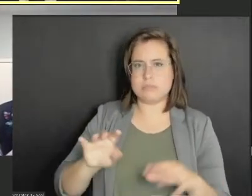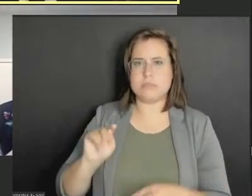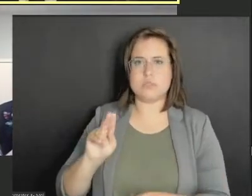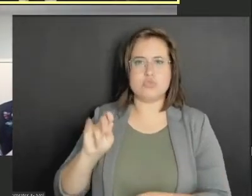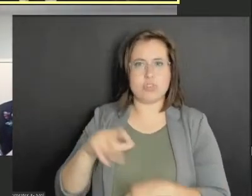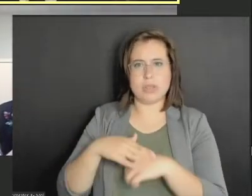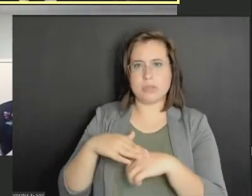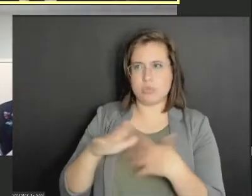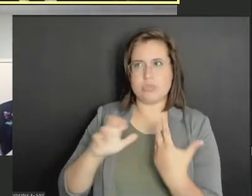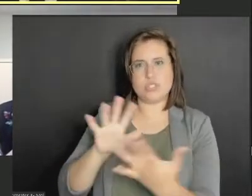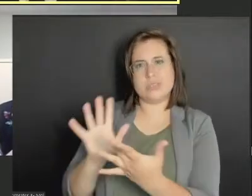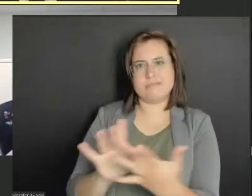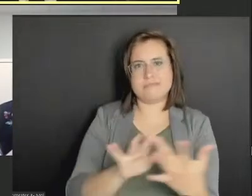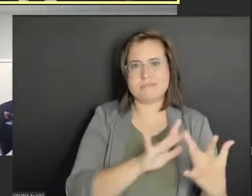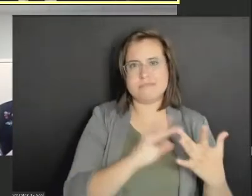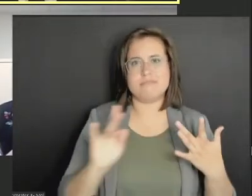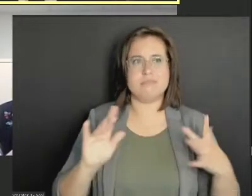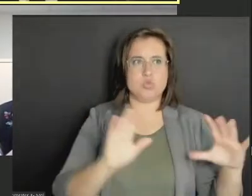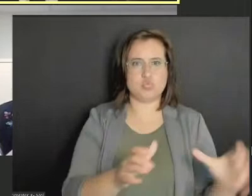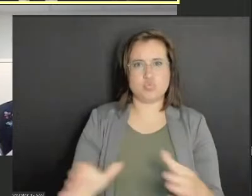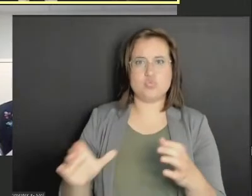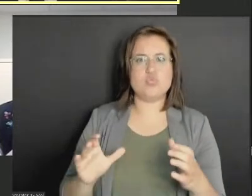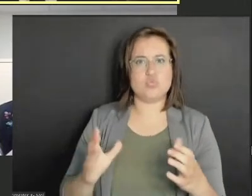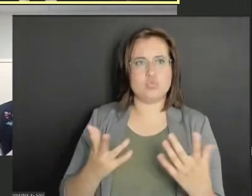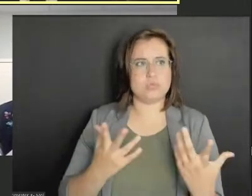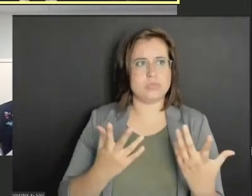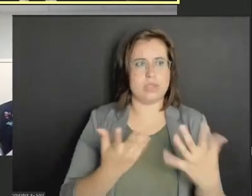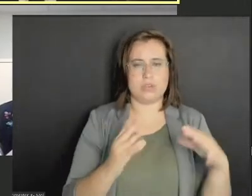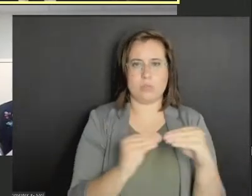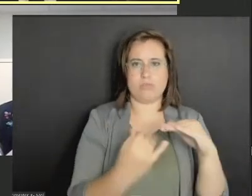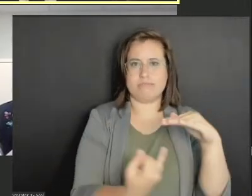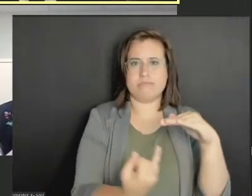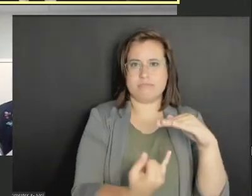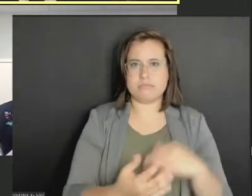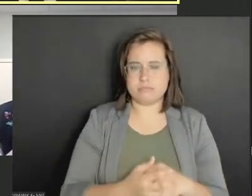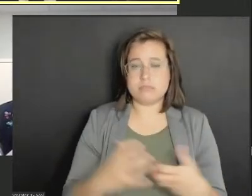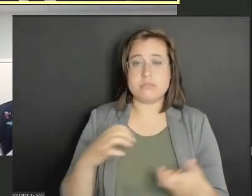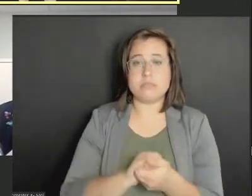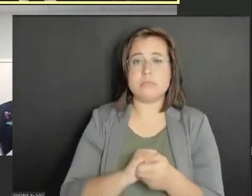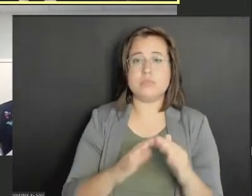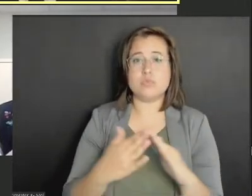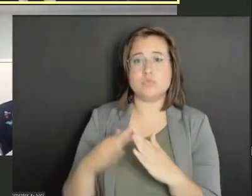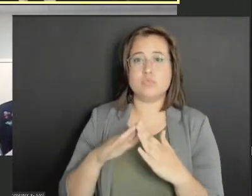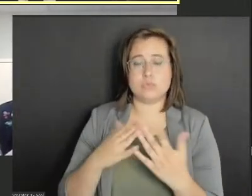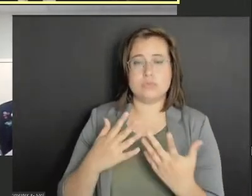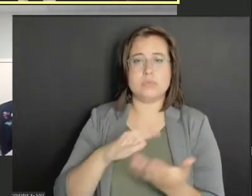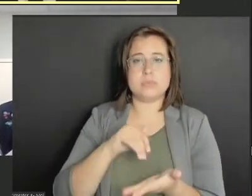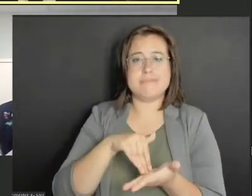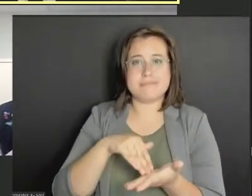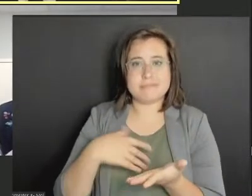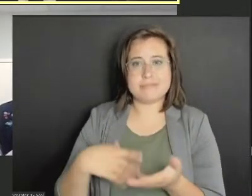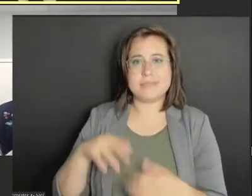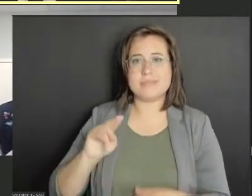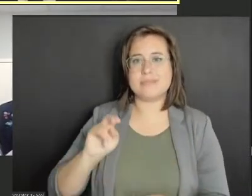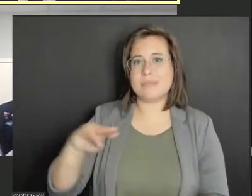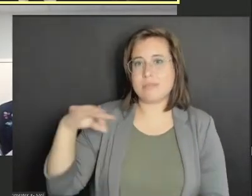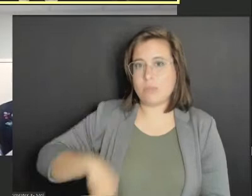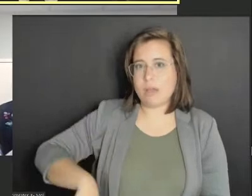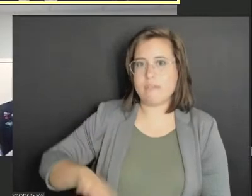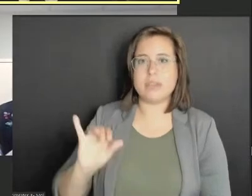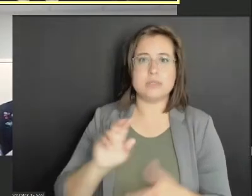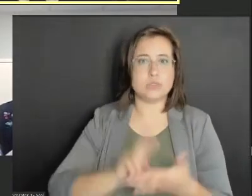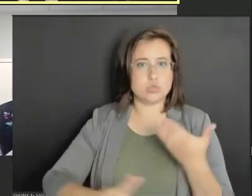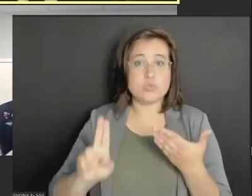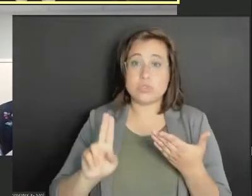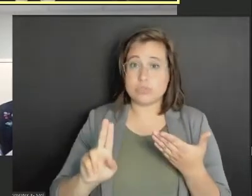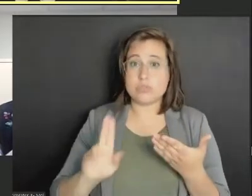populations in hard to reach areas. Partnering with community centers, nonprofits, and universities can also make a big difference, especially